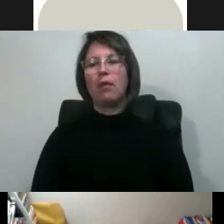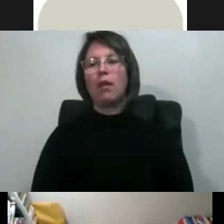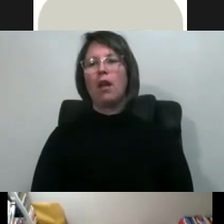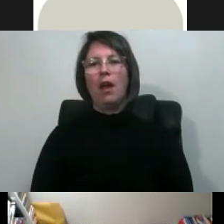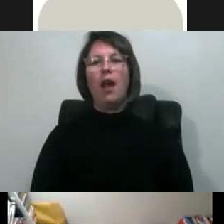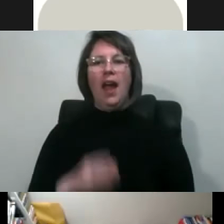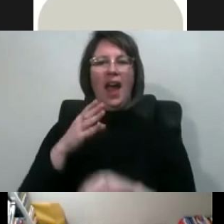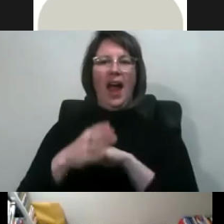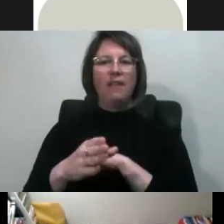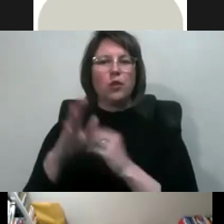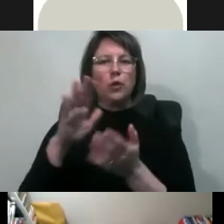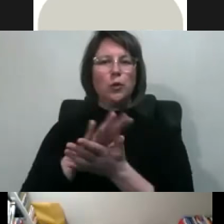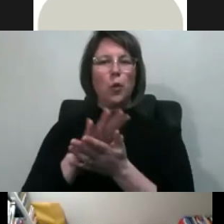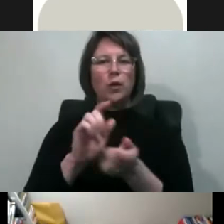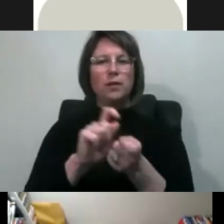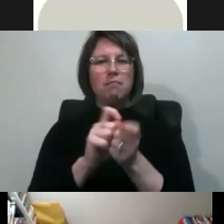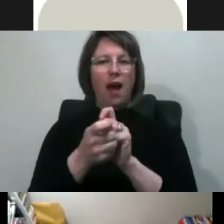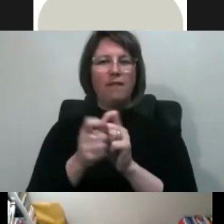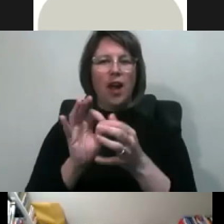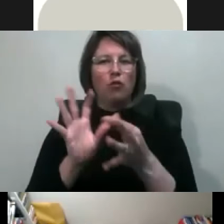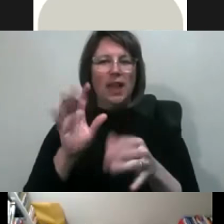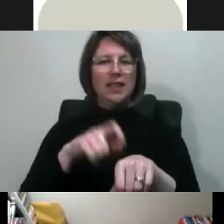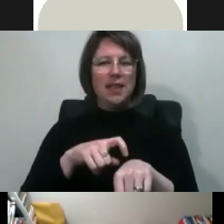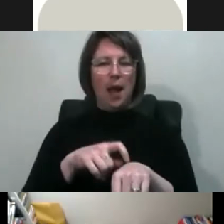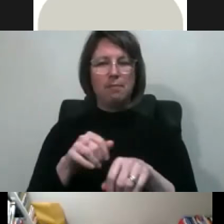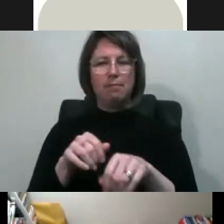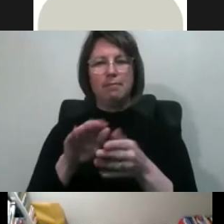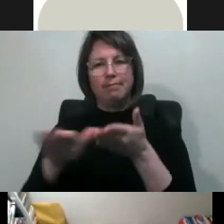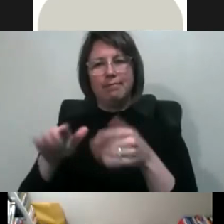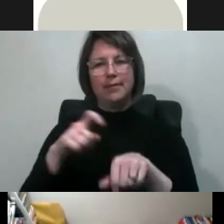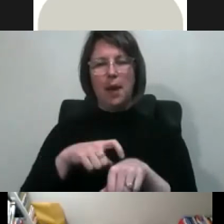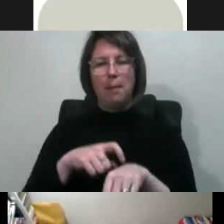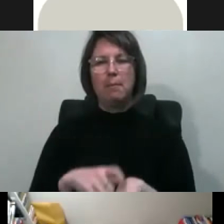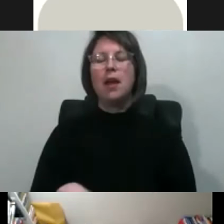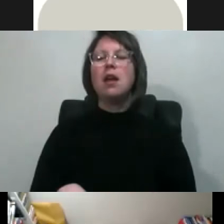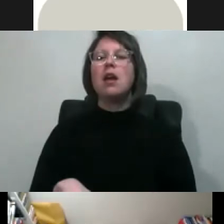after the school's modified release time. And then similarly, we're looking to